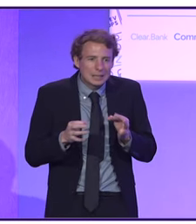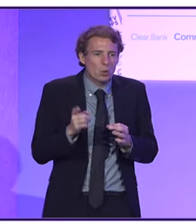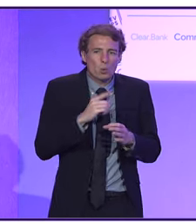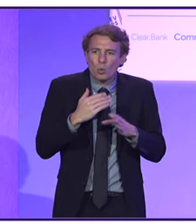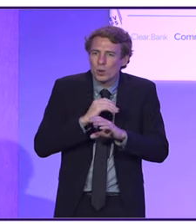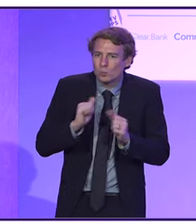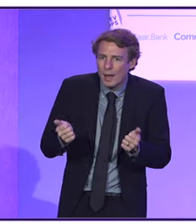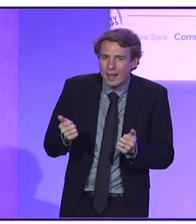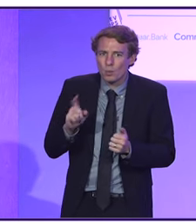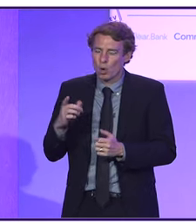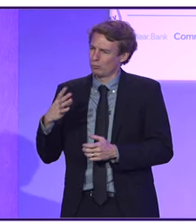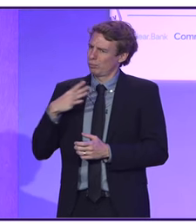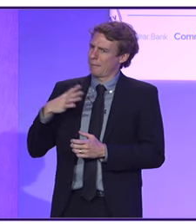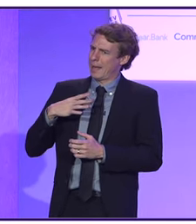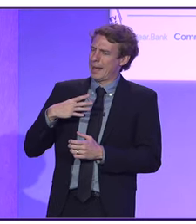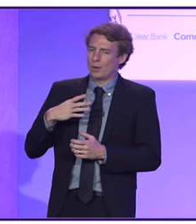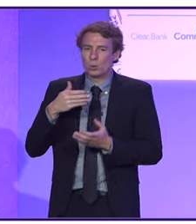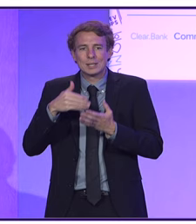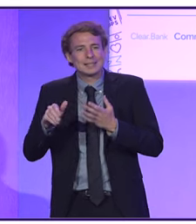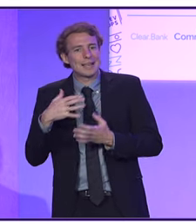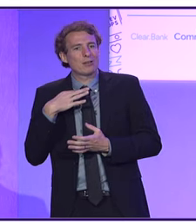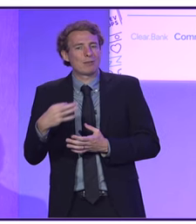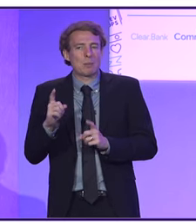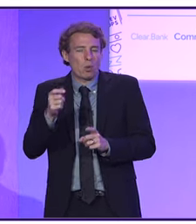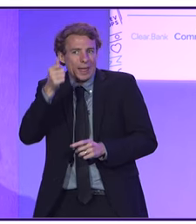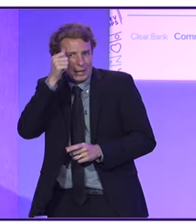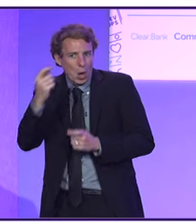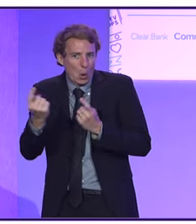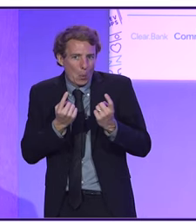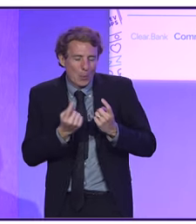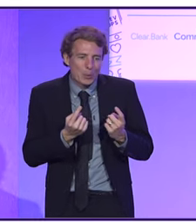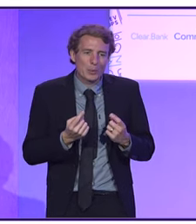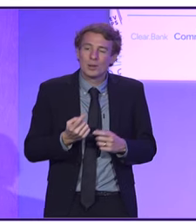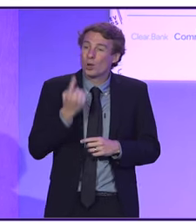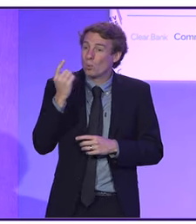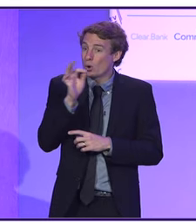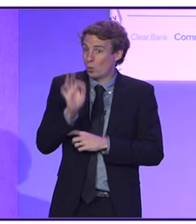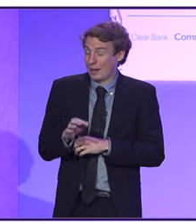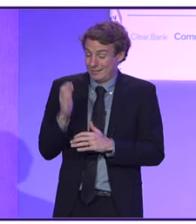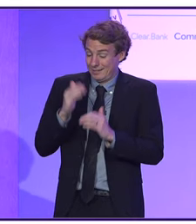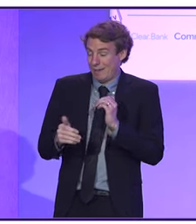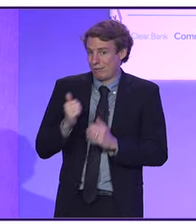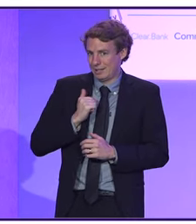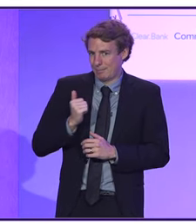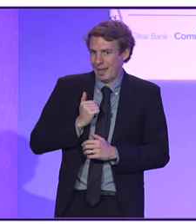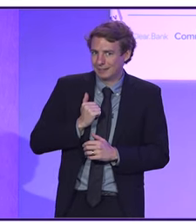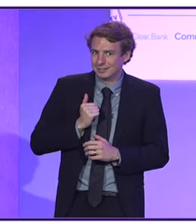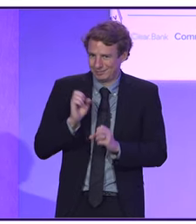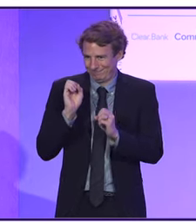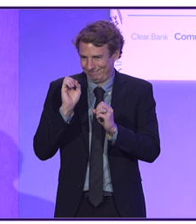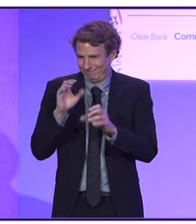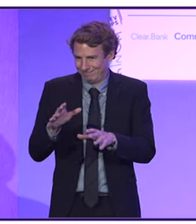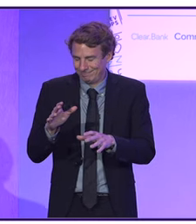prepared for, what their sales reps know are coming and everything. There's one question that they never, ever, ever see coming, and this is what I'm going to share with you